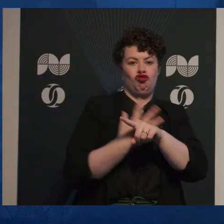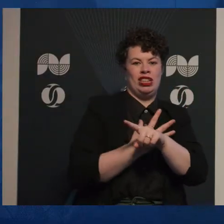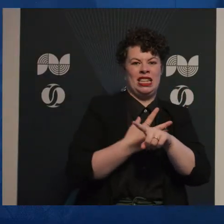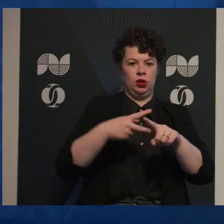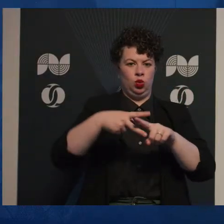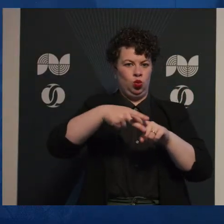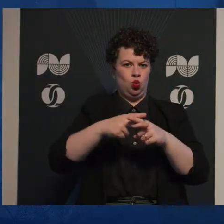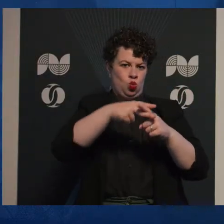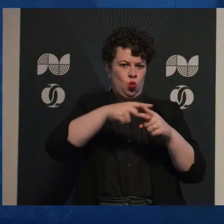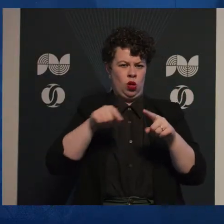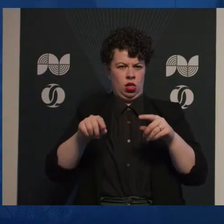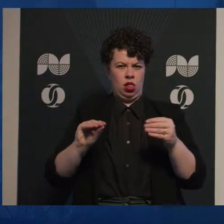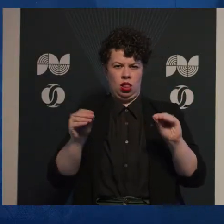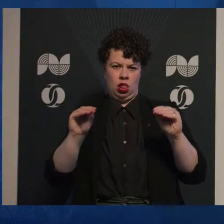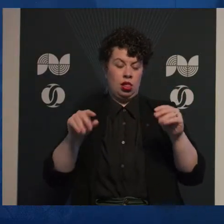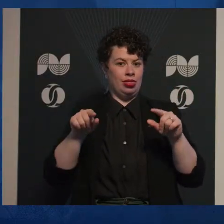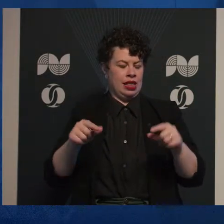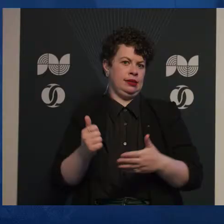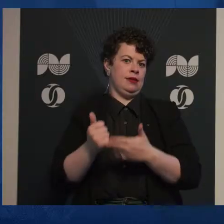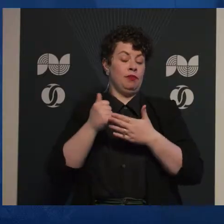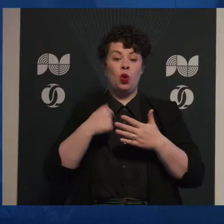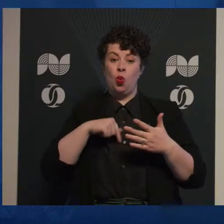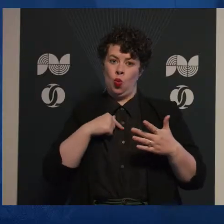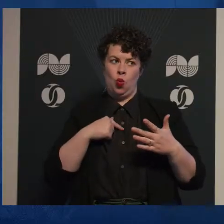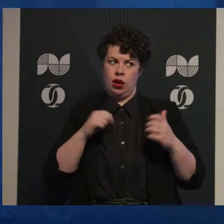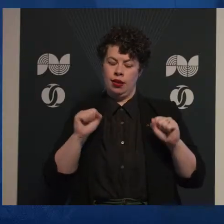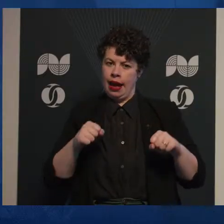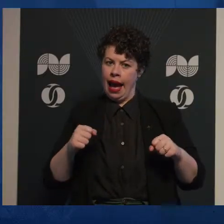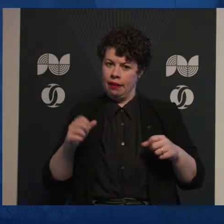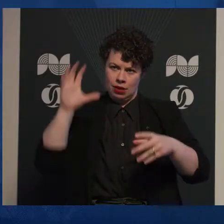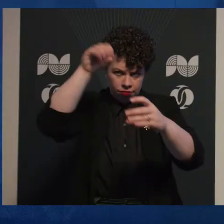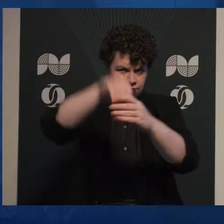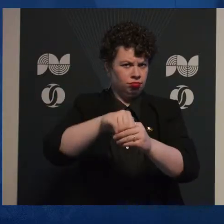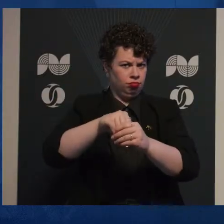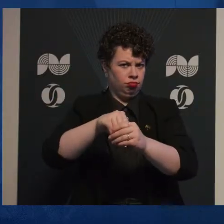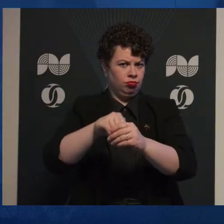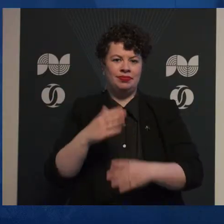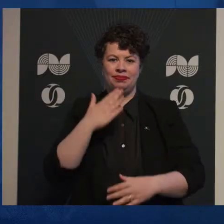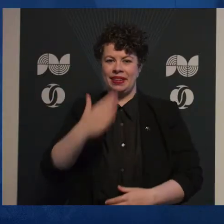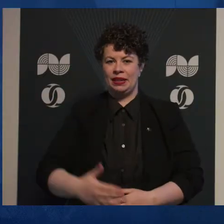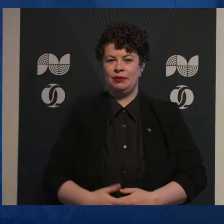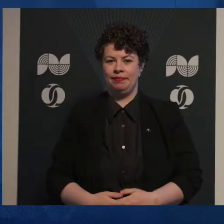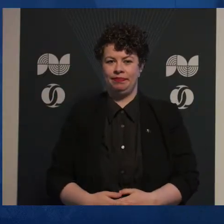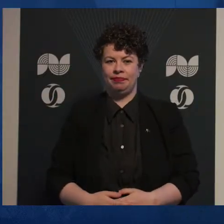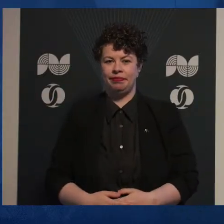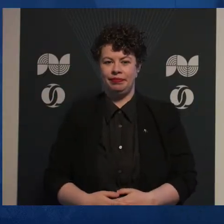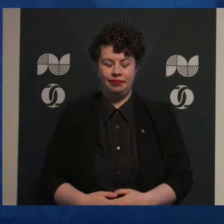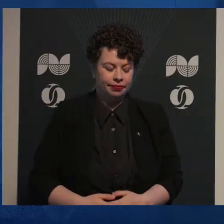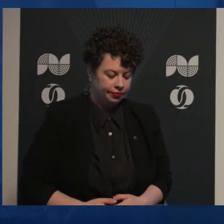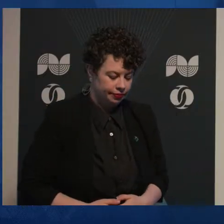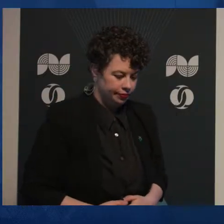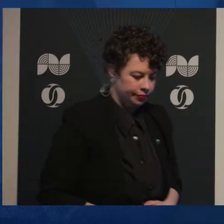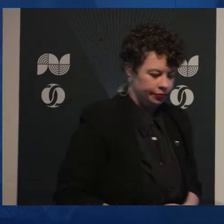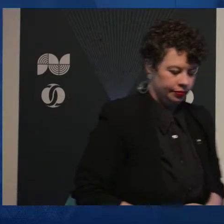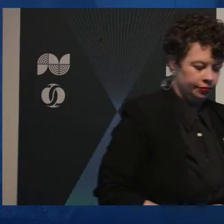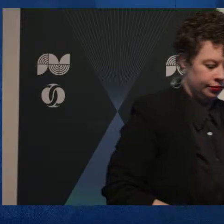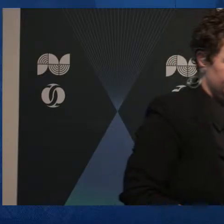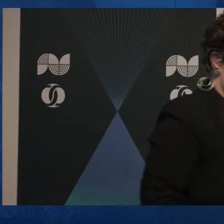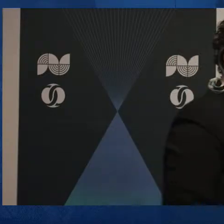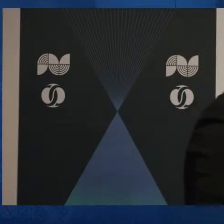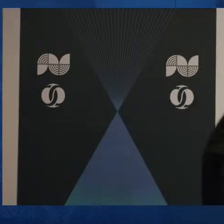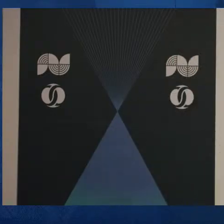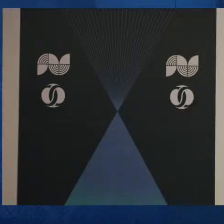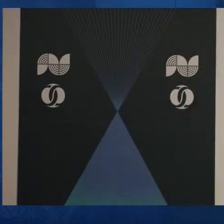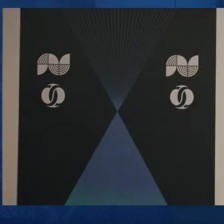the green and digital economy, where frontier markets like Moldova can be part of. Thank you so much. I think we heard quite